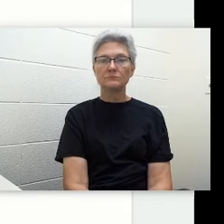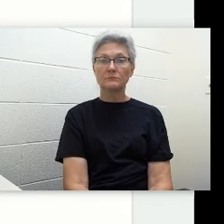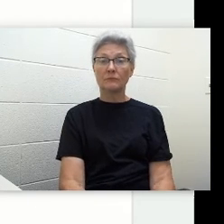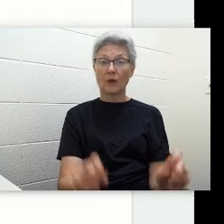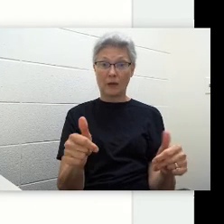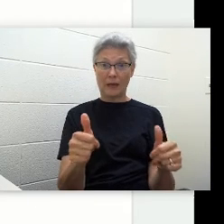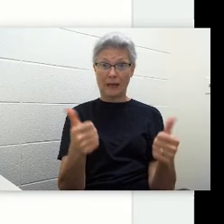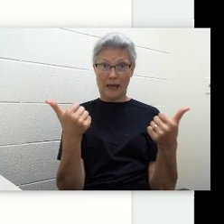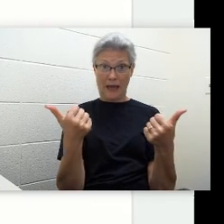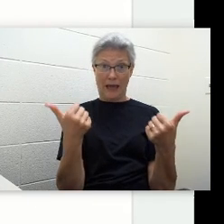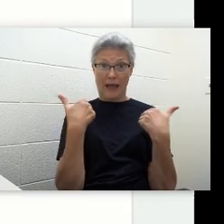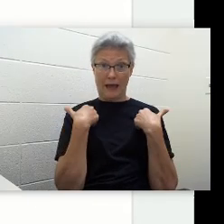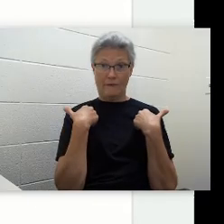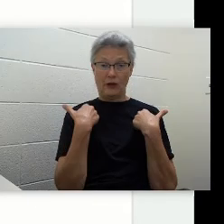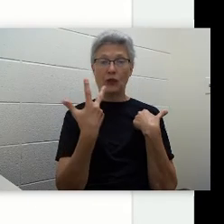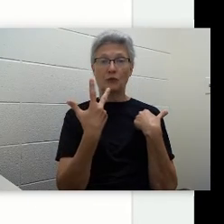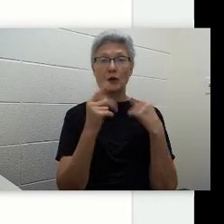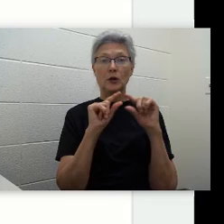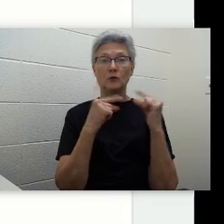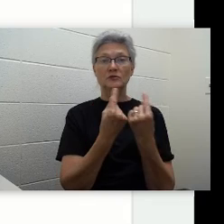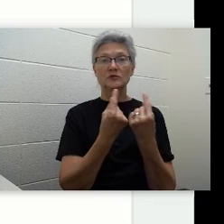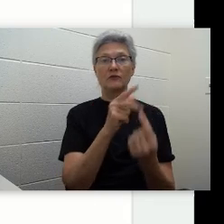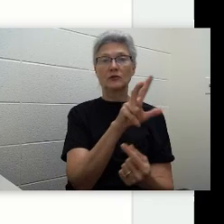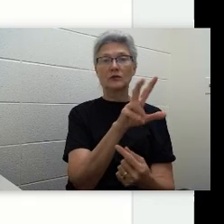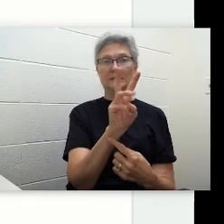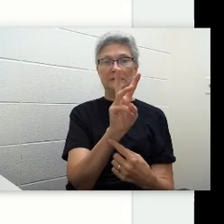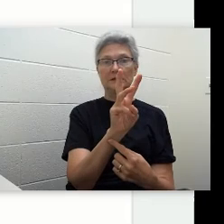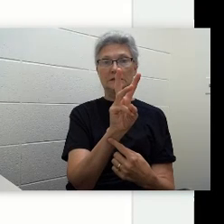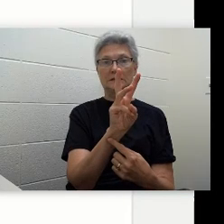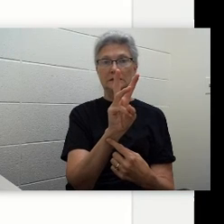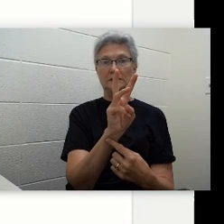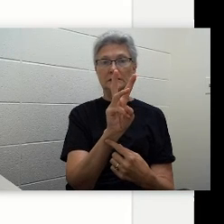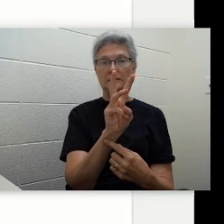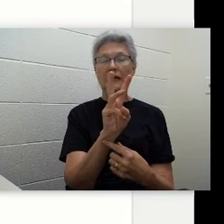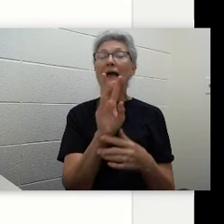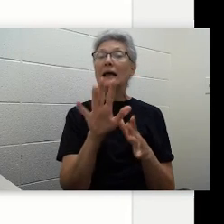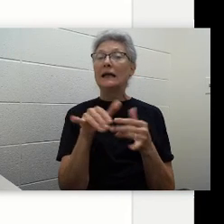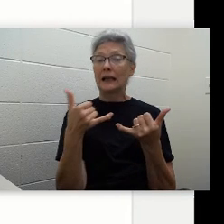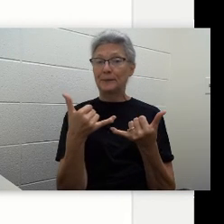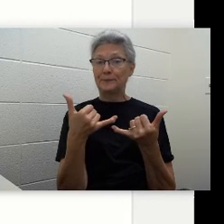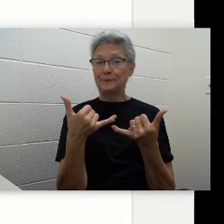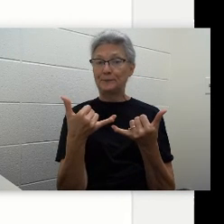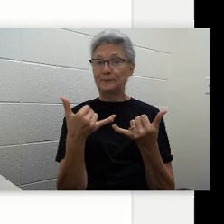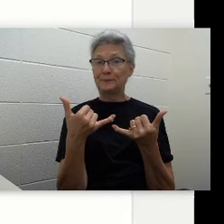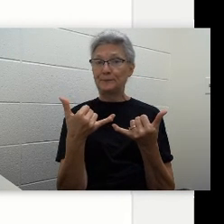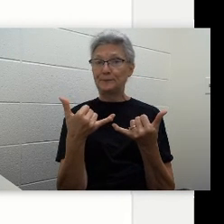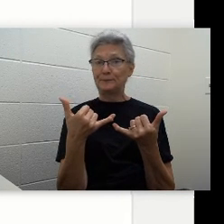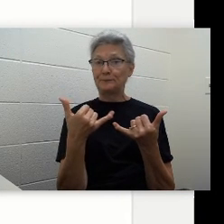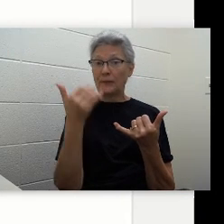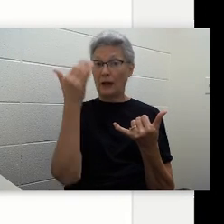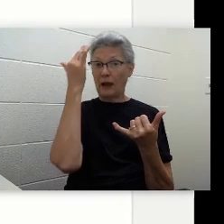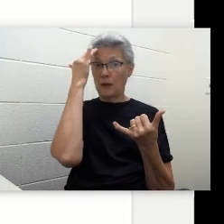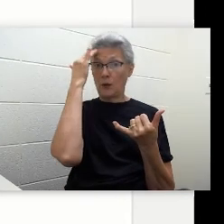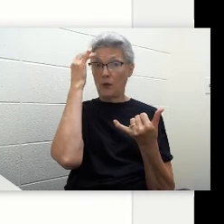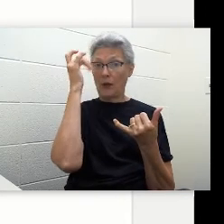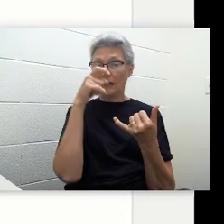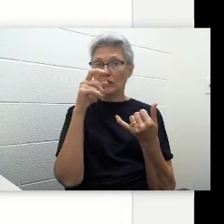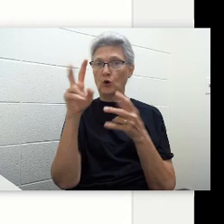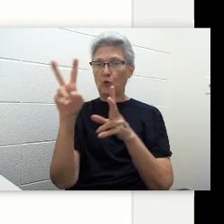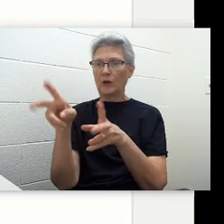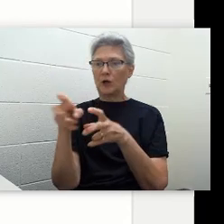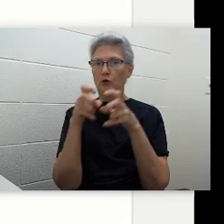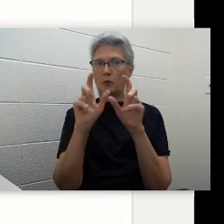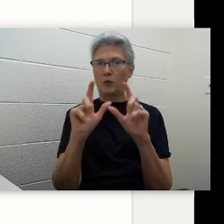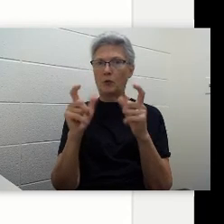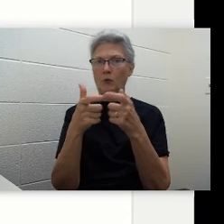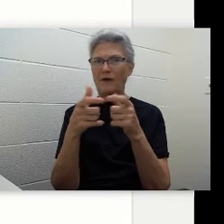Alrighty, so now we have 3 groups of 36. Now, I know that I need to regroup